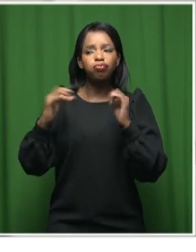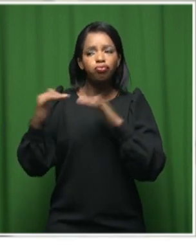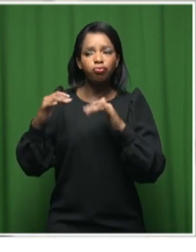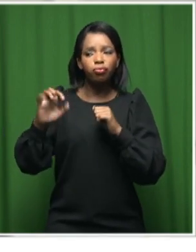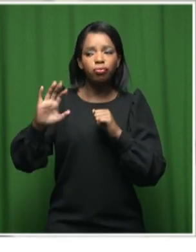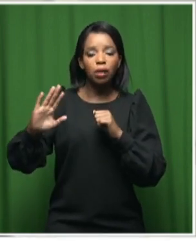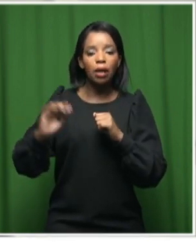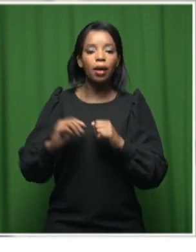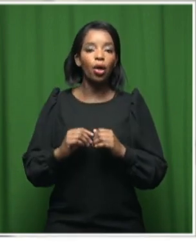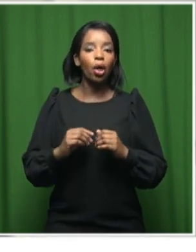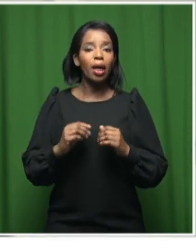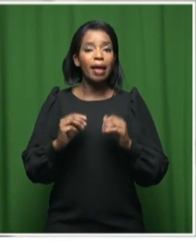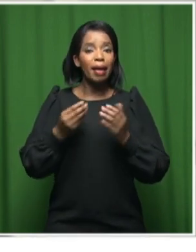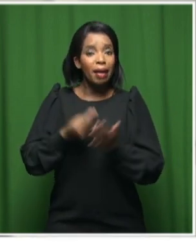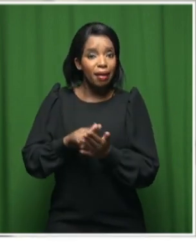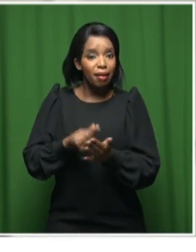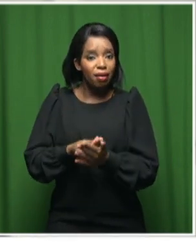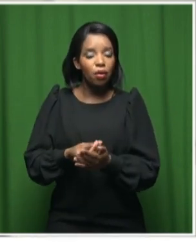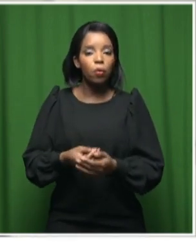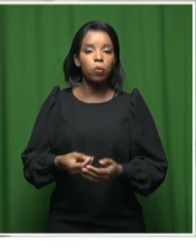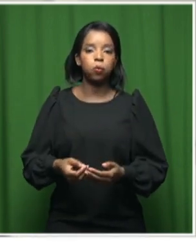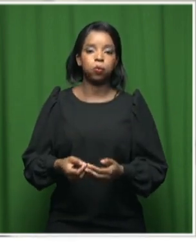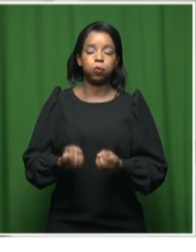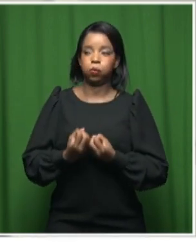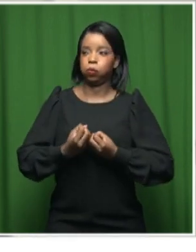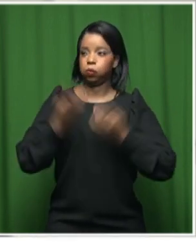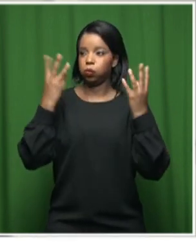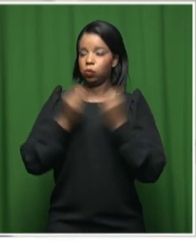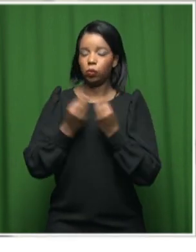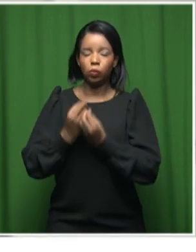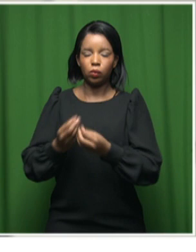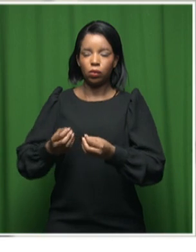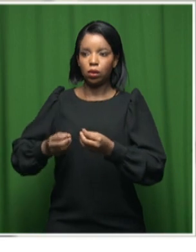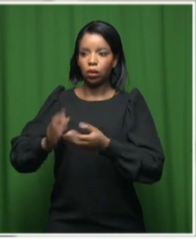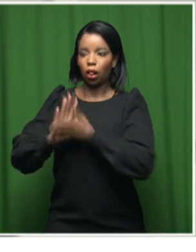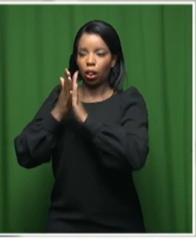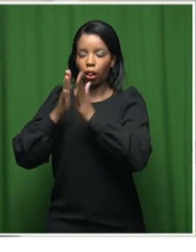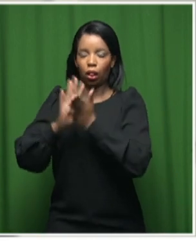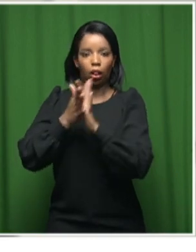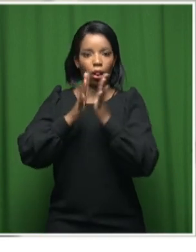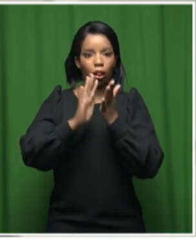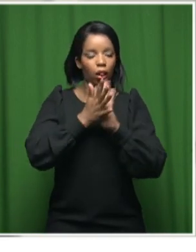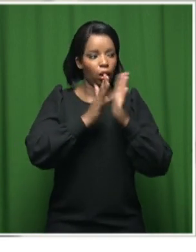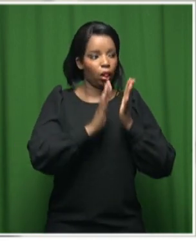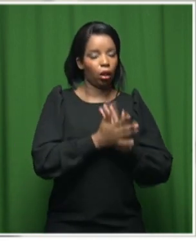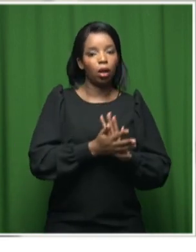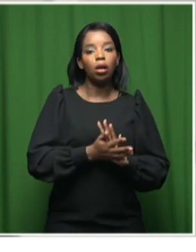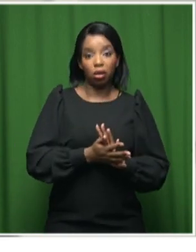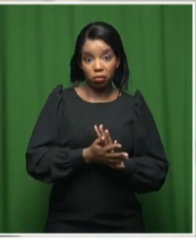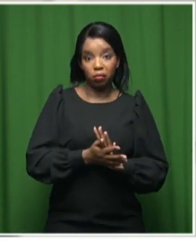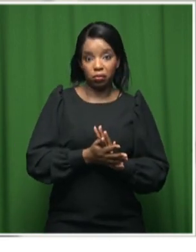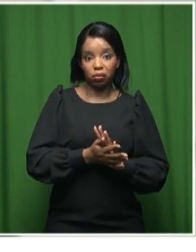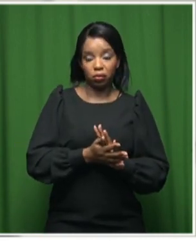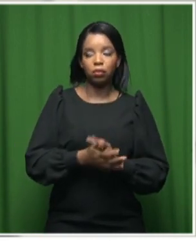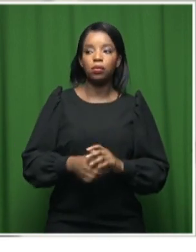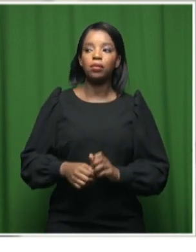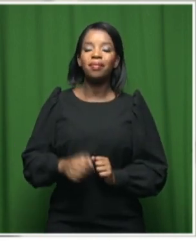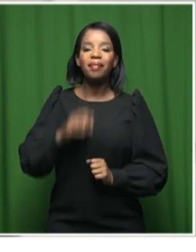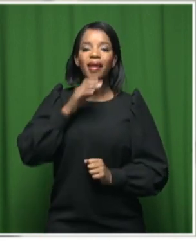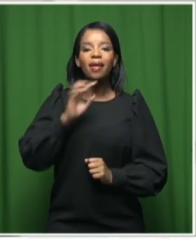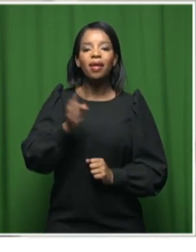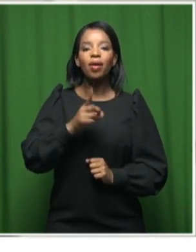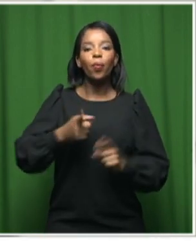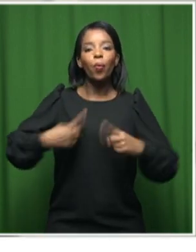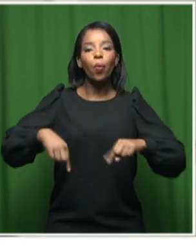in terms of markets, as well as the prices, the inflation globally. So that has put so much pressure